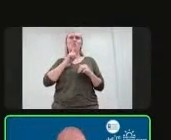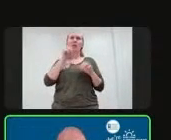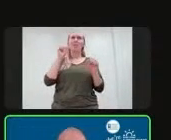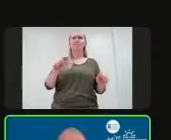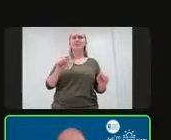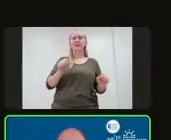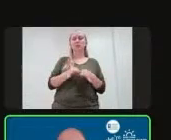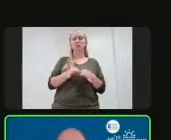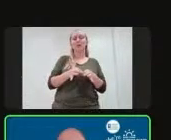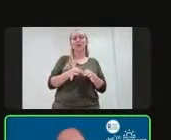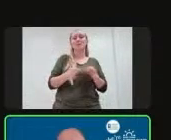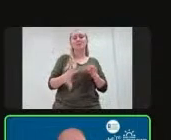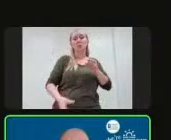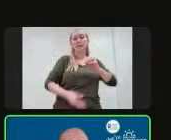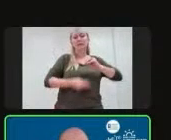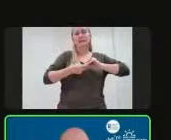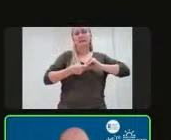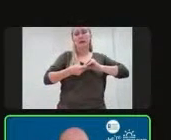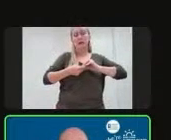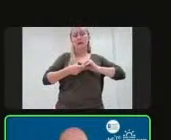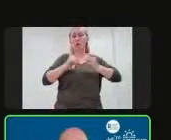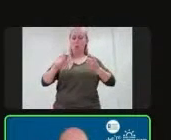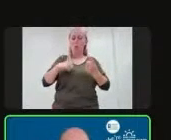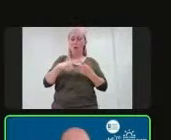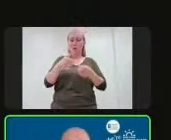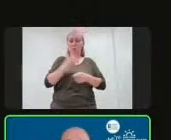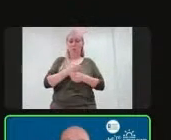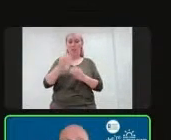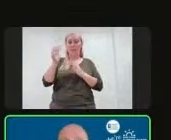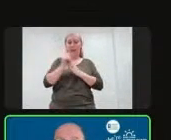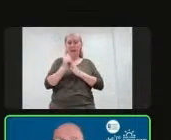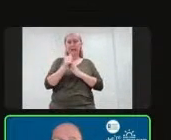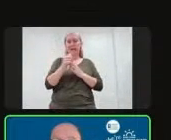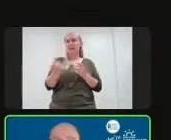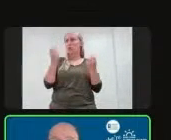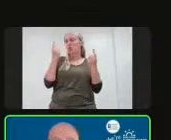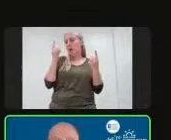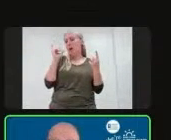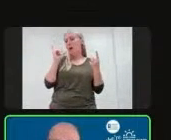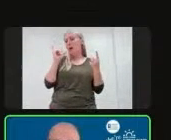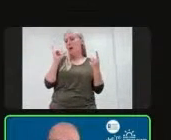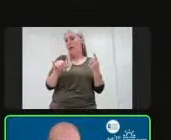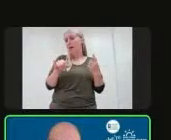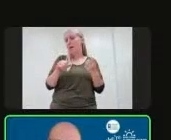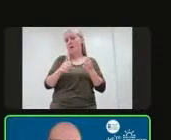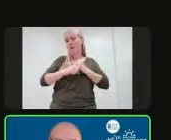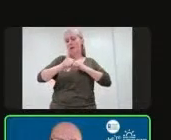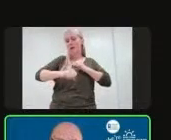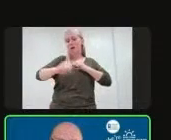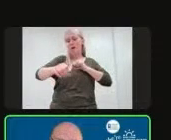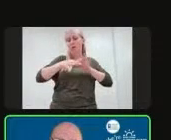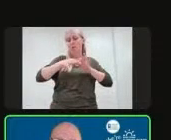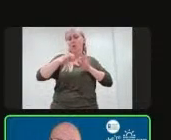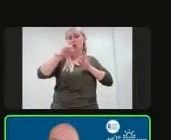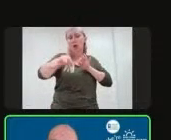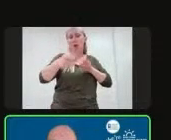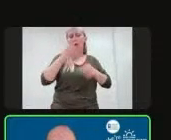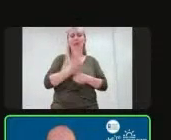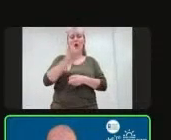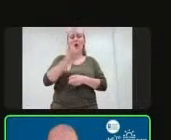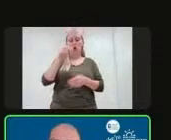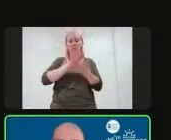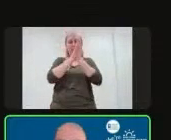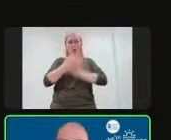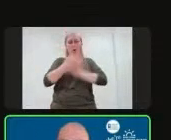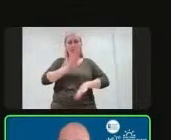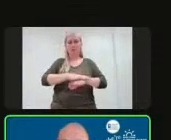extend out that when you get the packet, and just understand that the longer you push out, the harder it is on